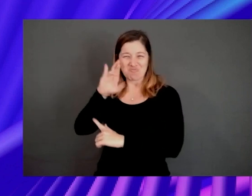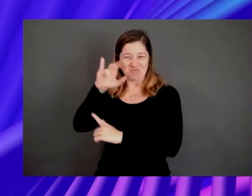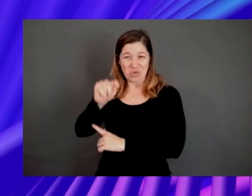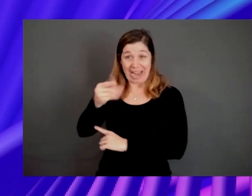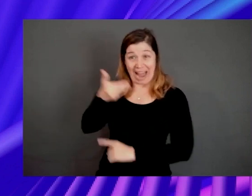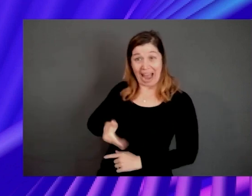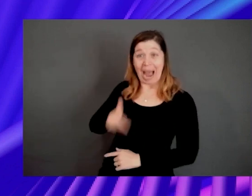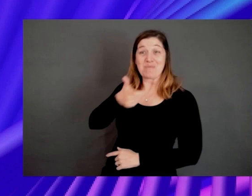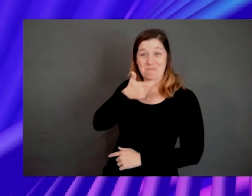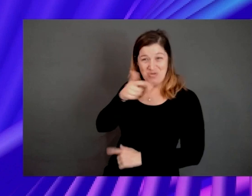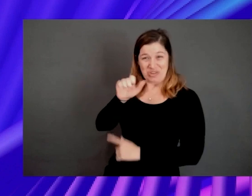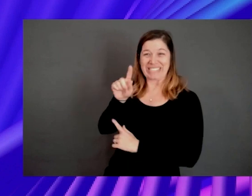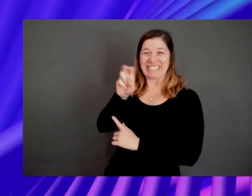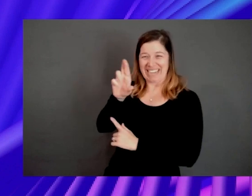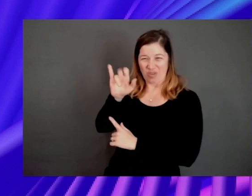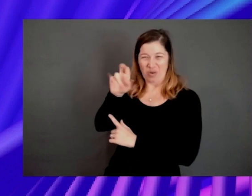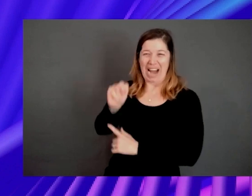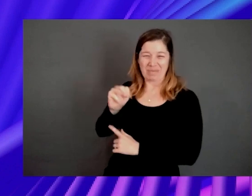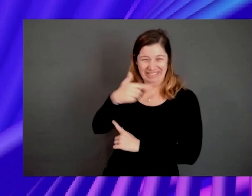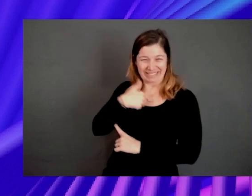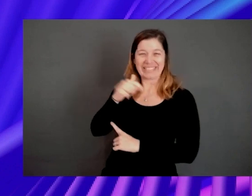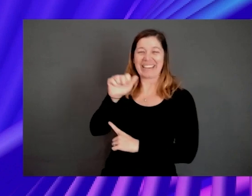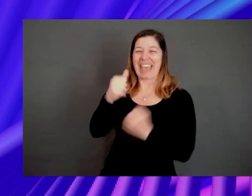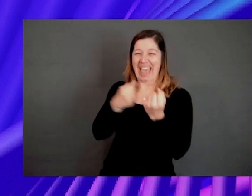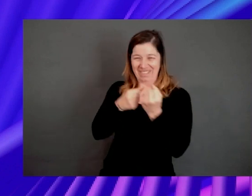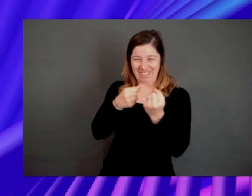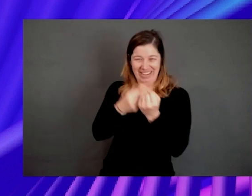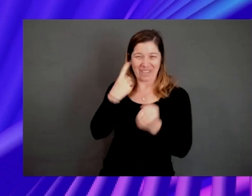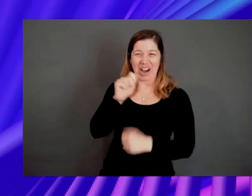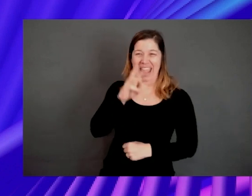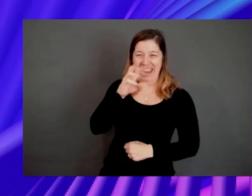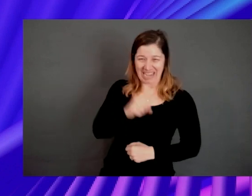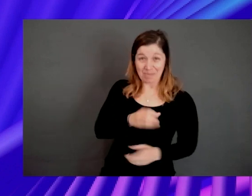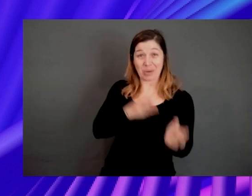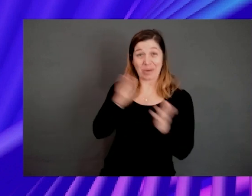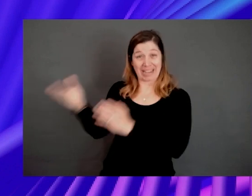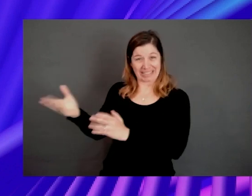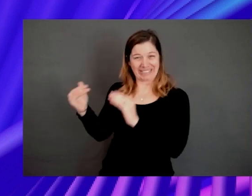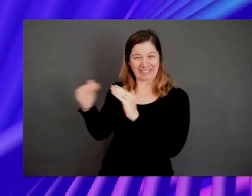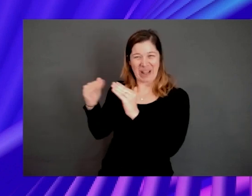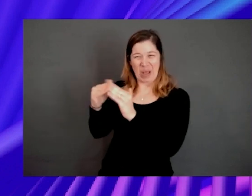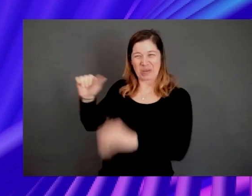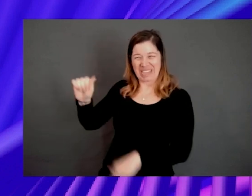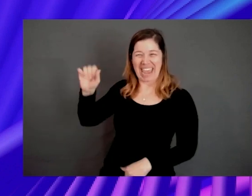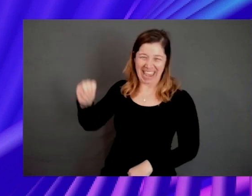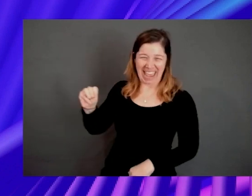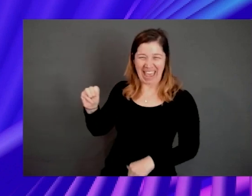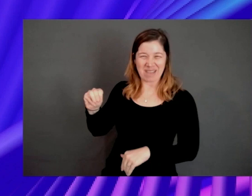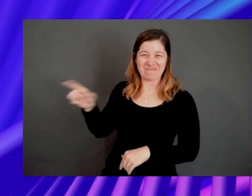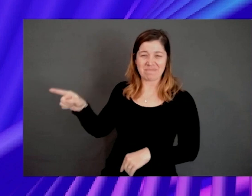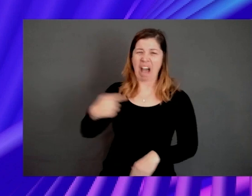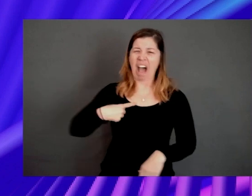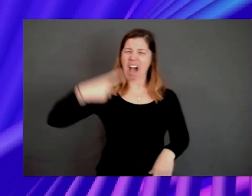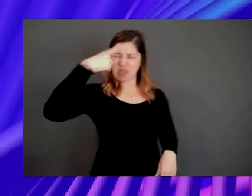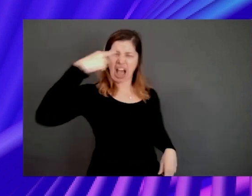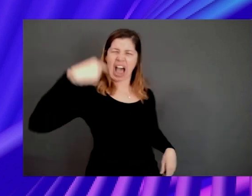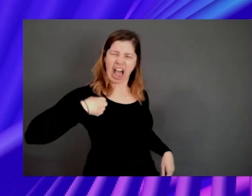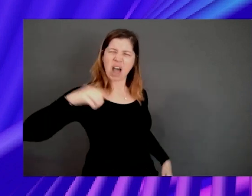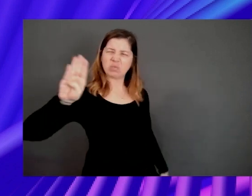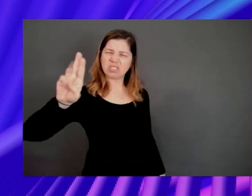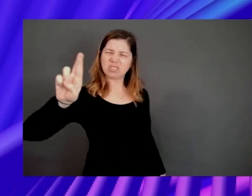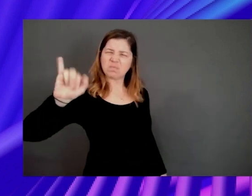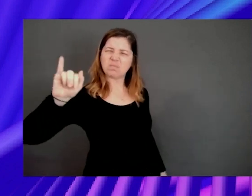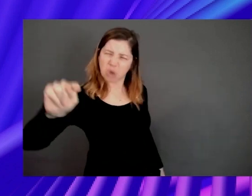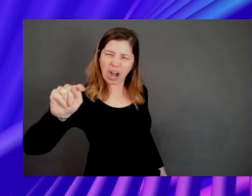advocate for .NET and PowerShell at AWS, and with me is fellow host AM. I thought I was the Brit.